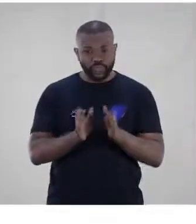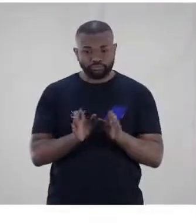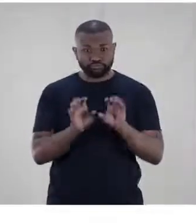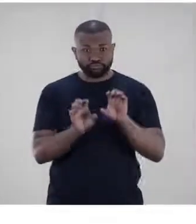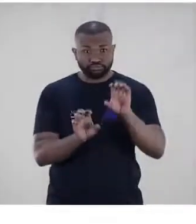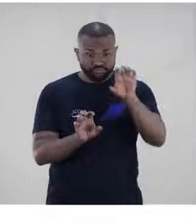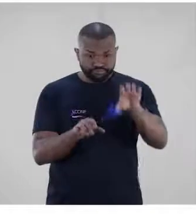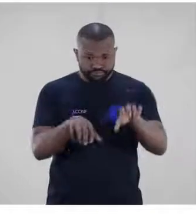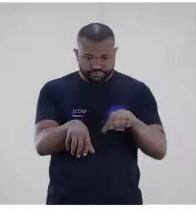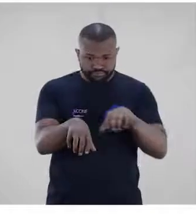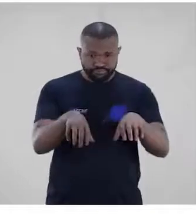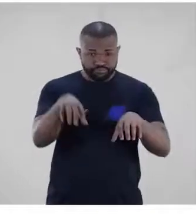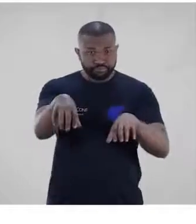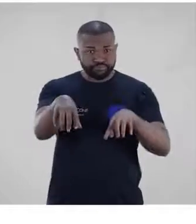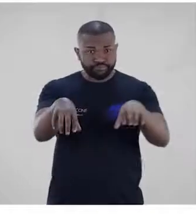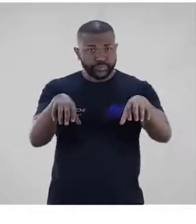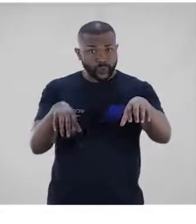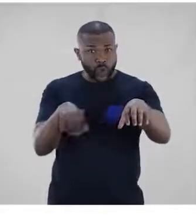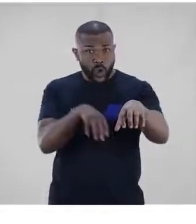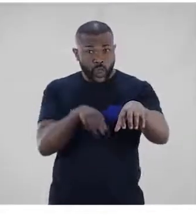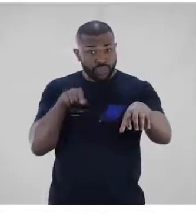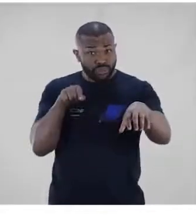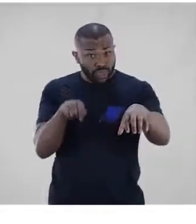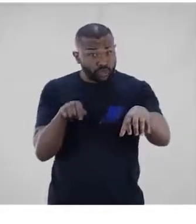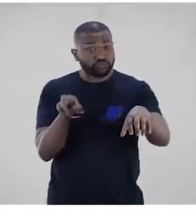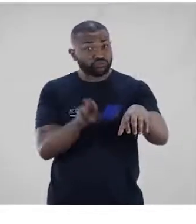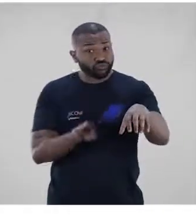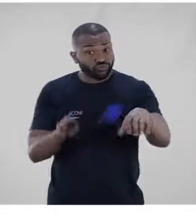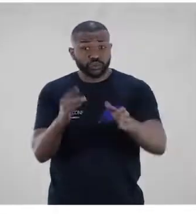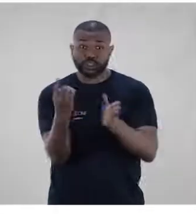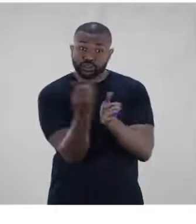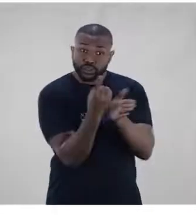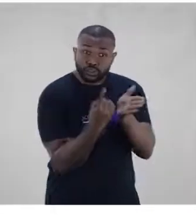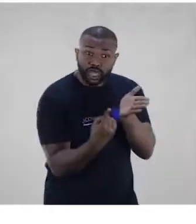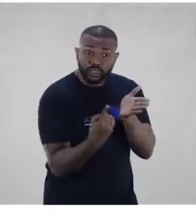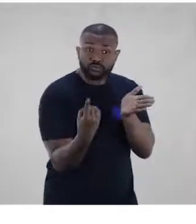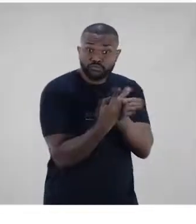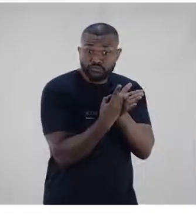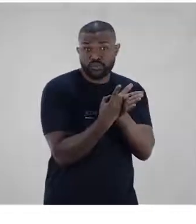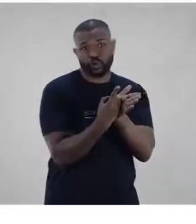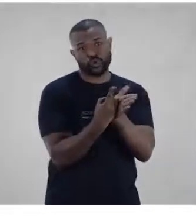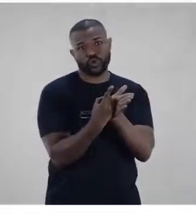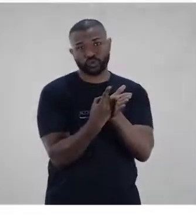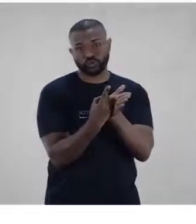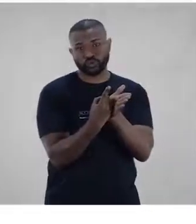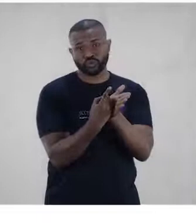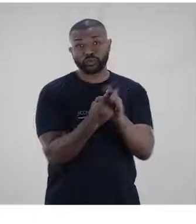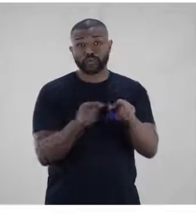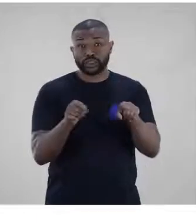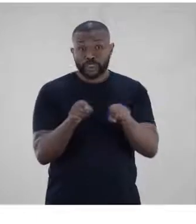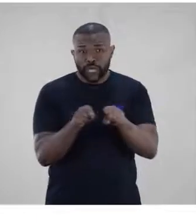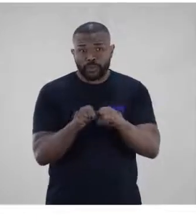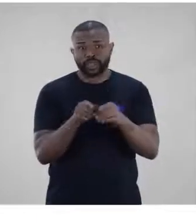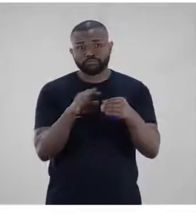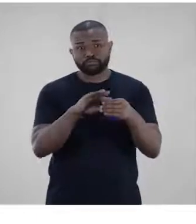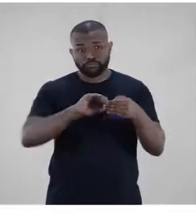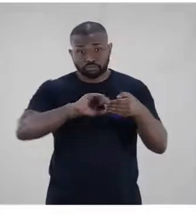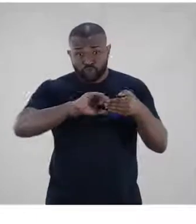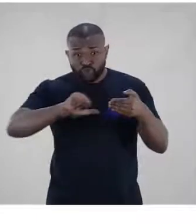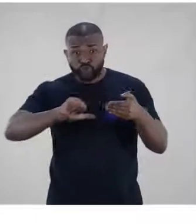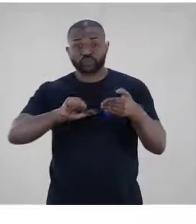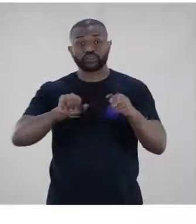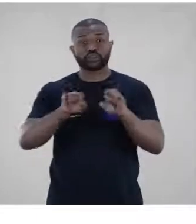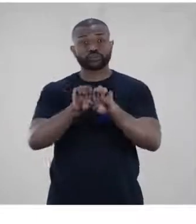around the domains, right? So this is an approach, domain-driven design, or decoupling both